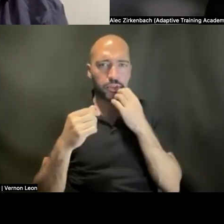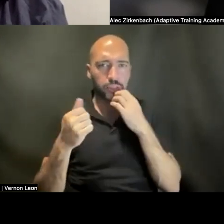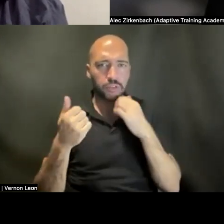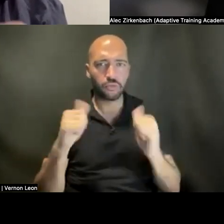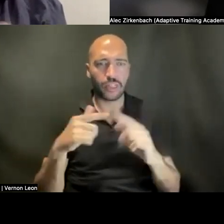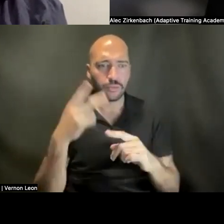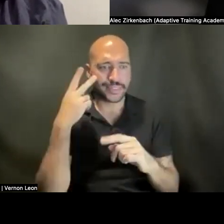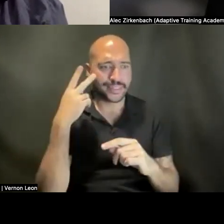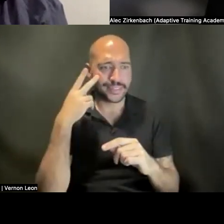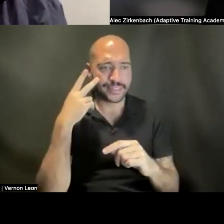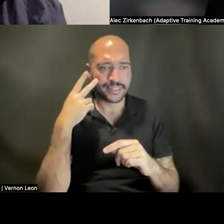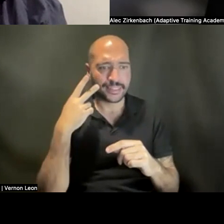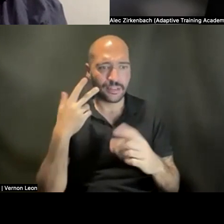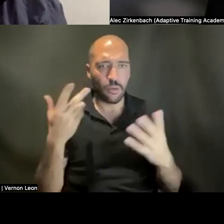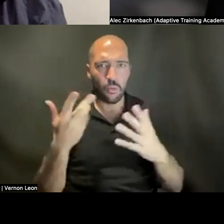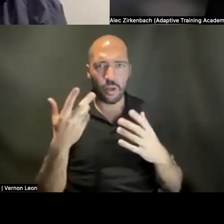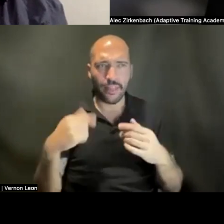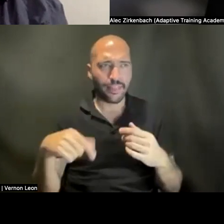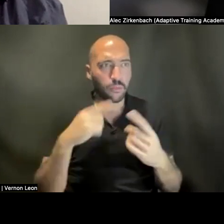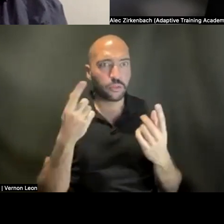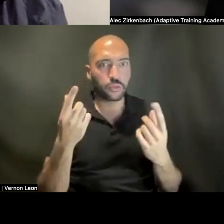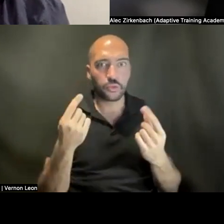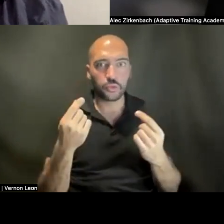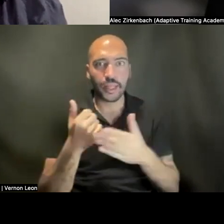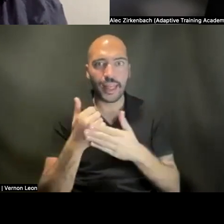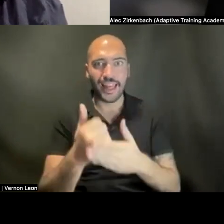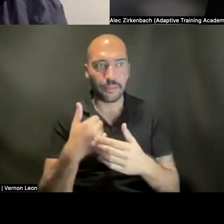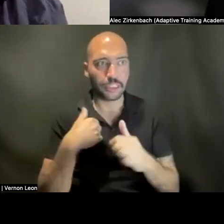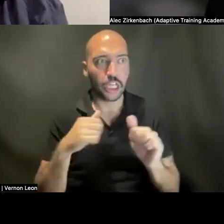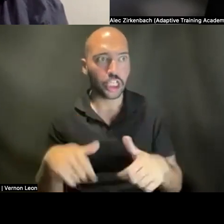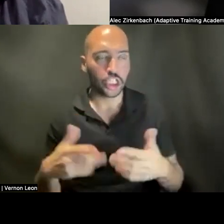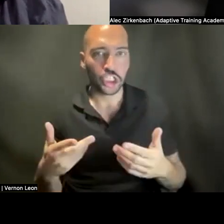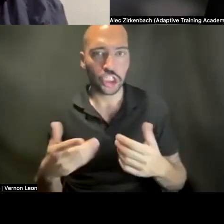see like what they were going to do and try and help as I could,